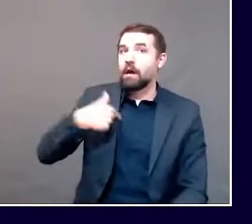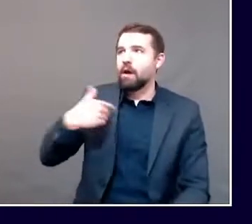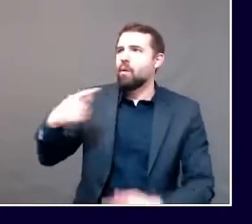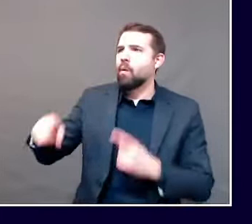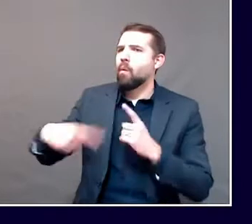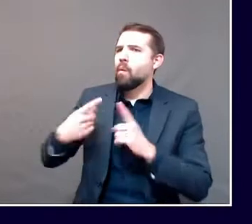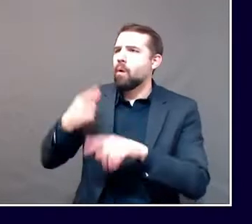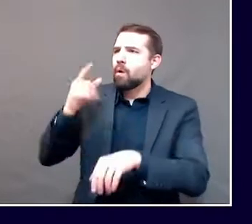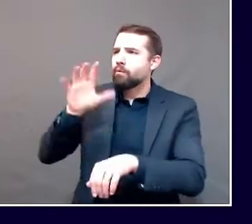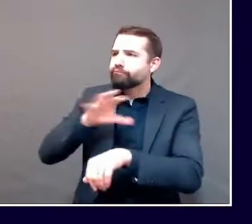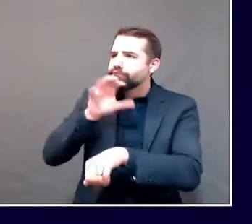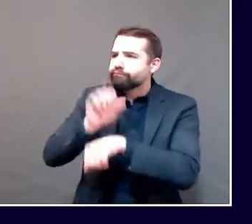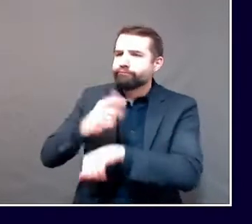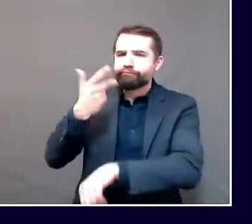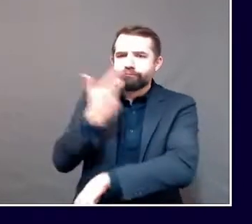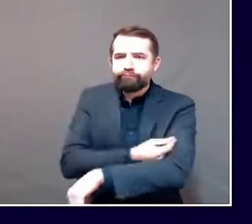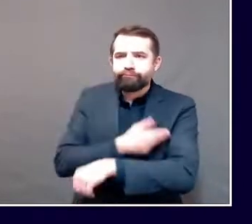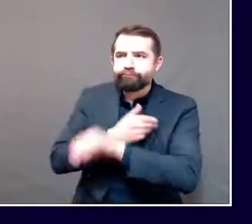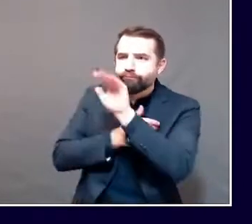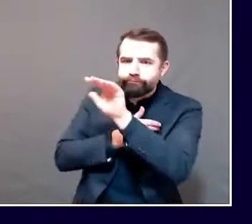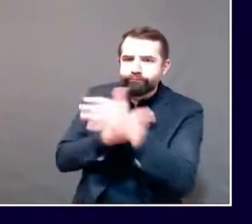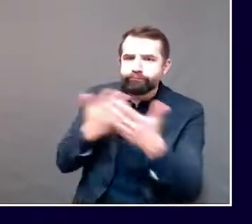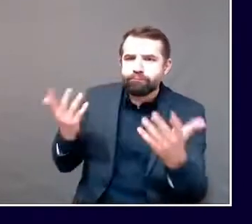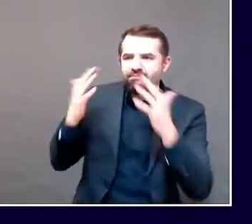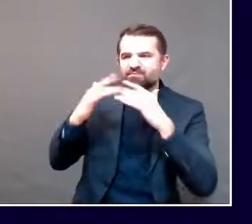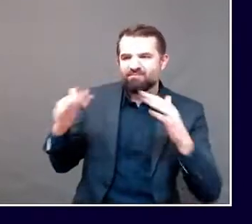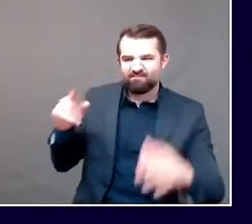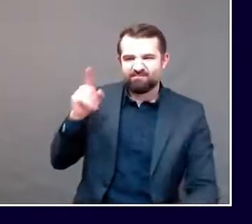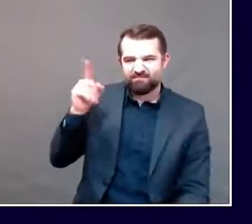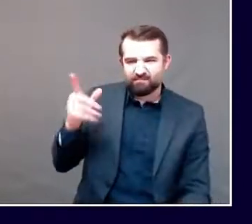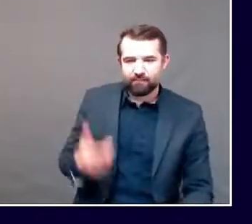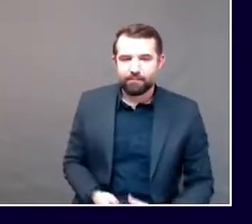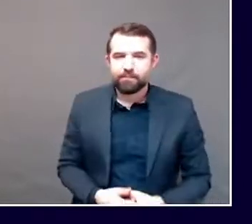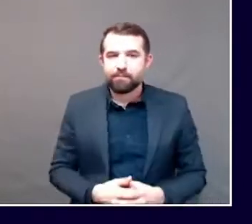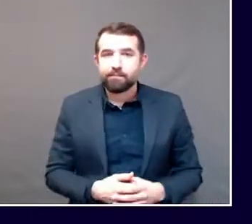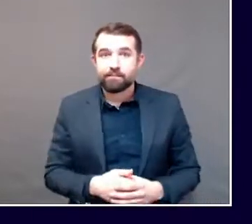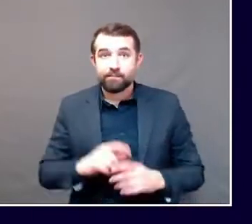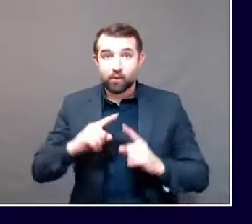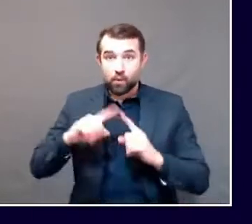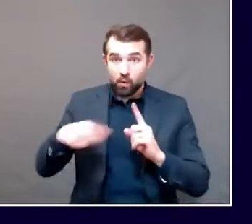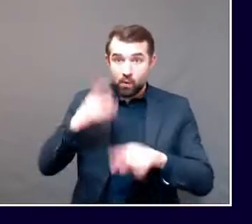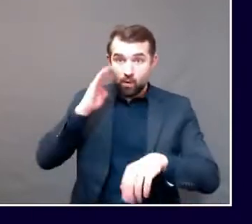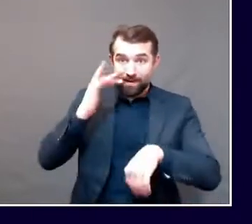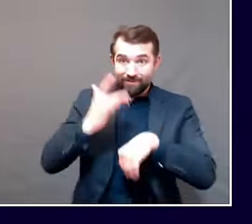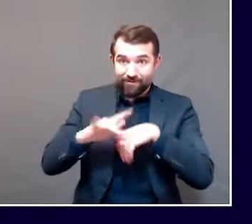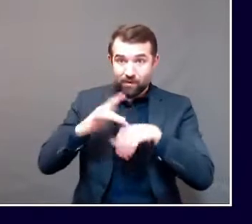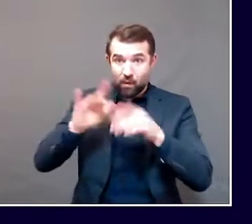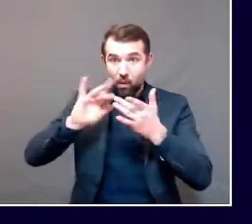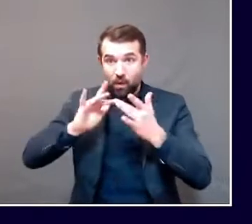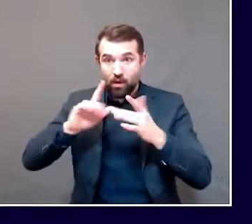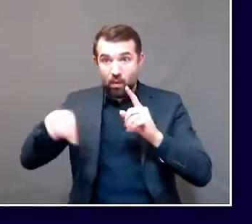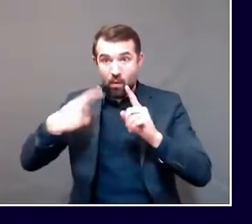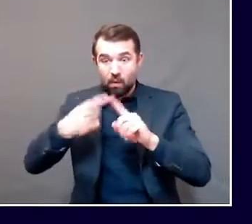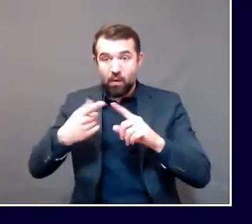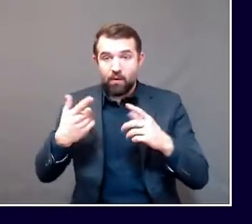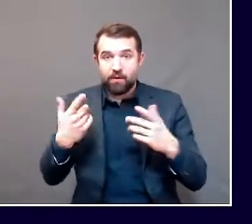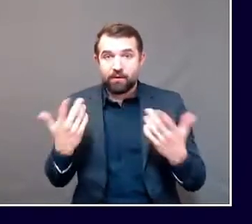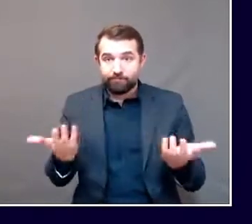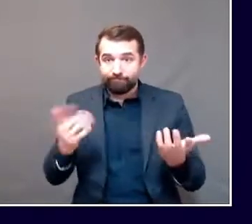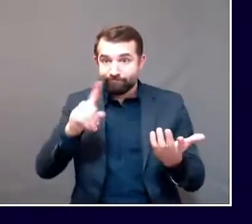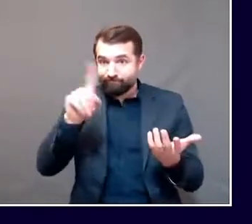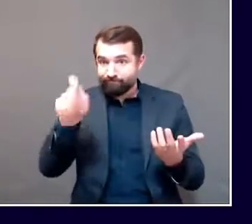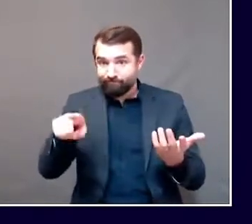timeline, Patrick, we are working with the vendor right now on some of those last mile contractual issues,